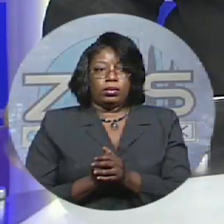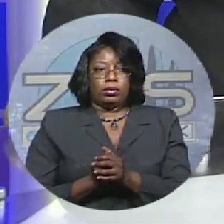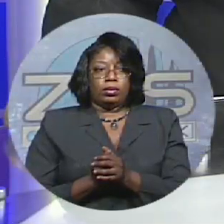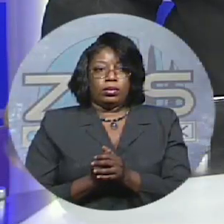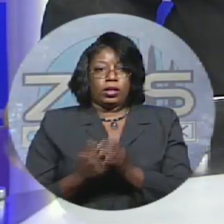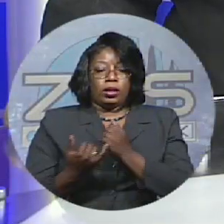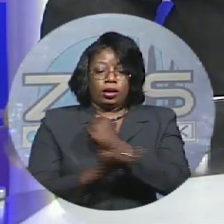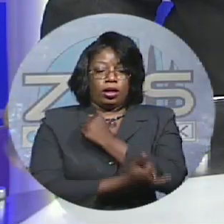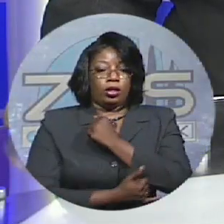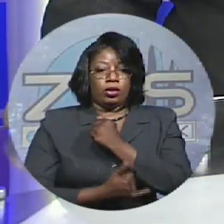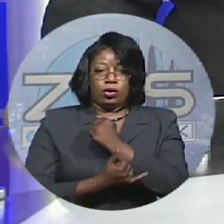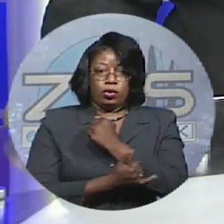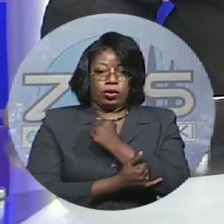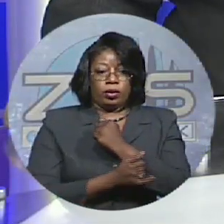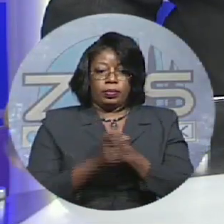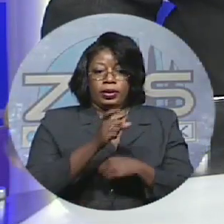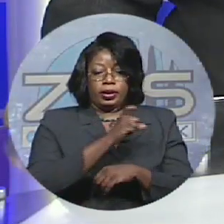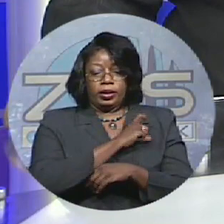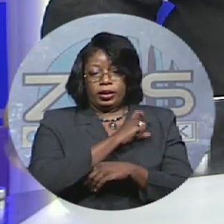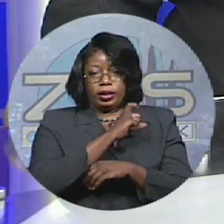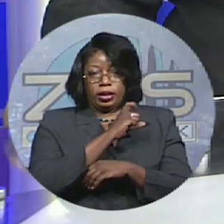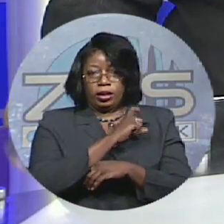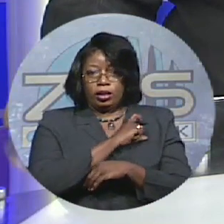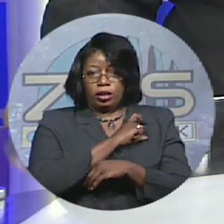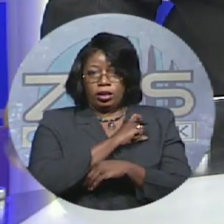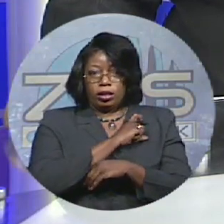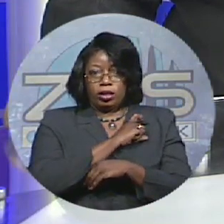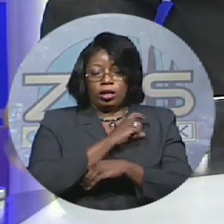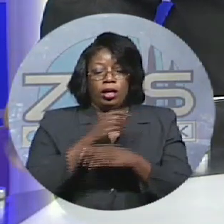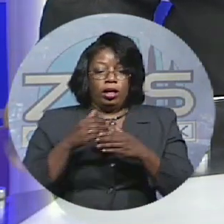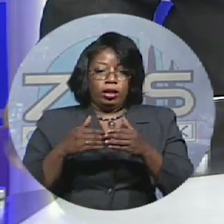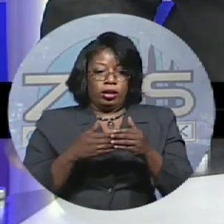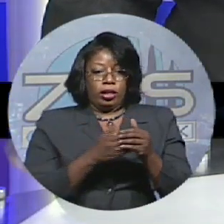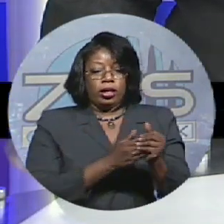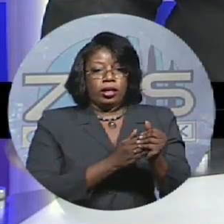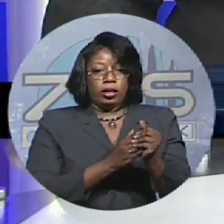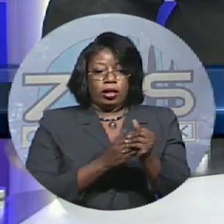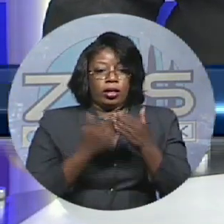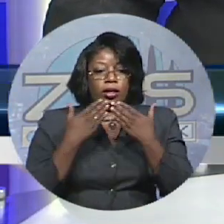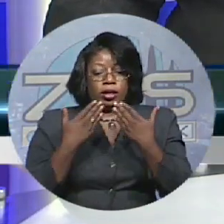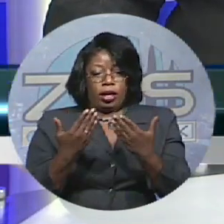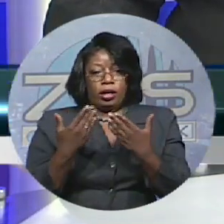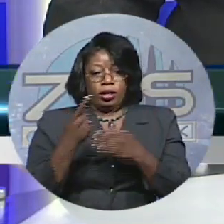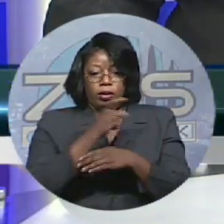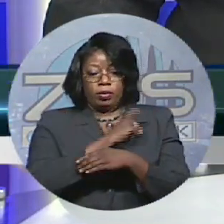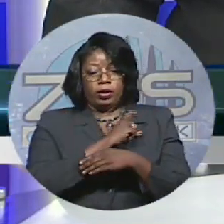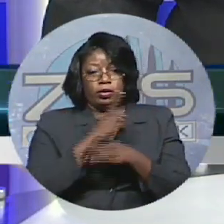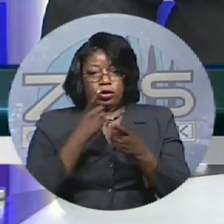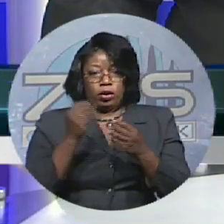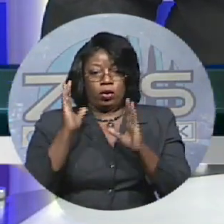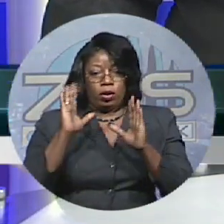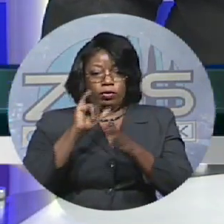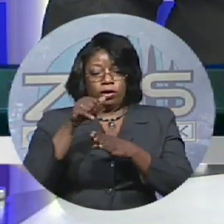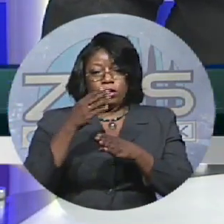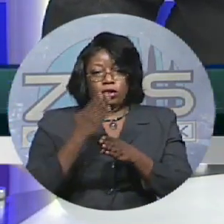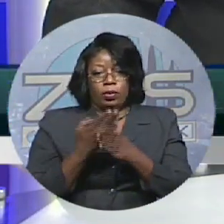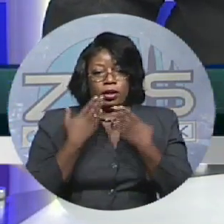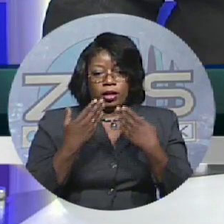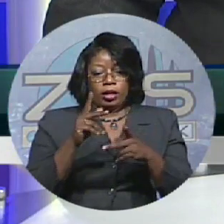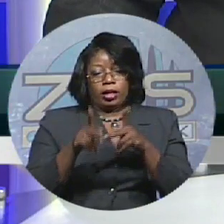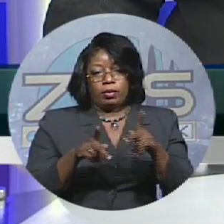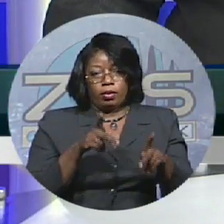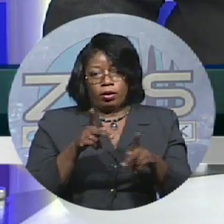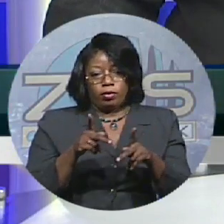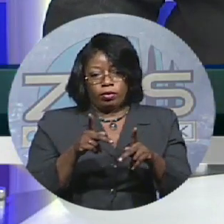The country's police chief commends his officers for doing their job, but he reminds the public that it takes a joint effort to break the back